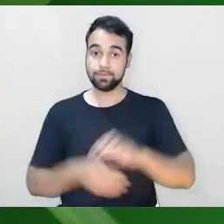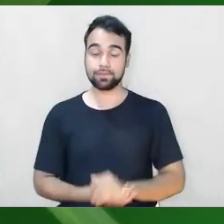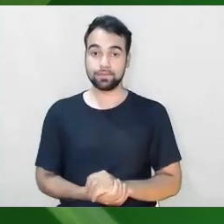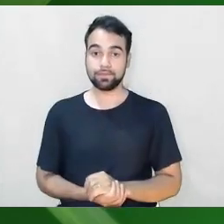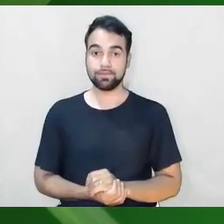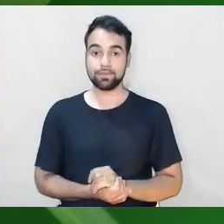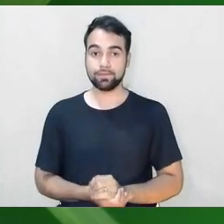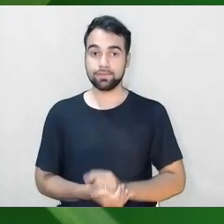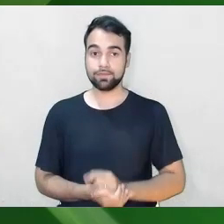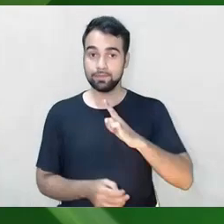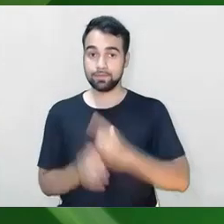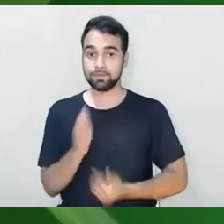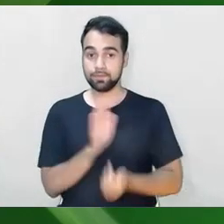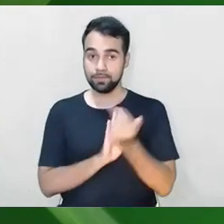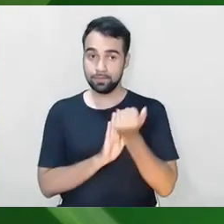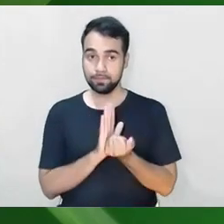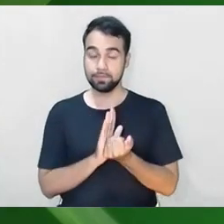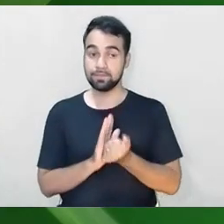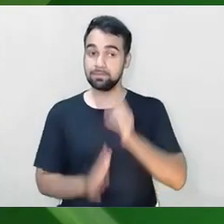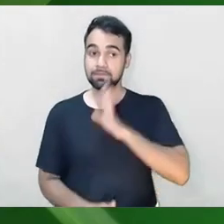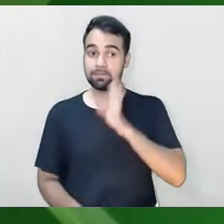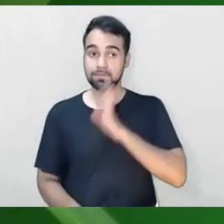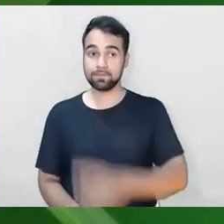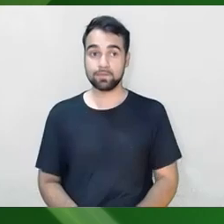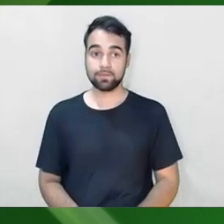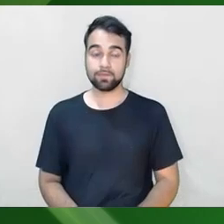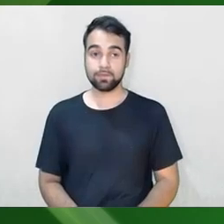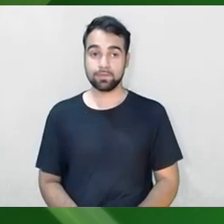this, there's another chart here